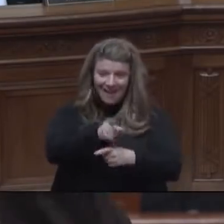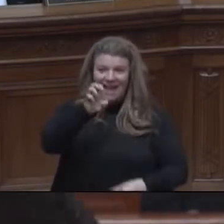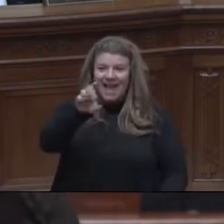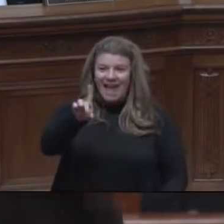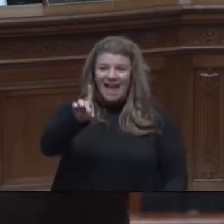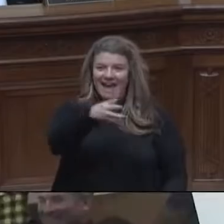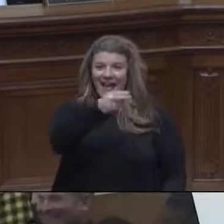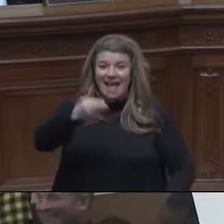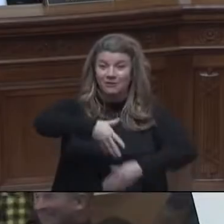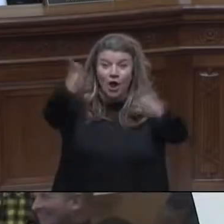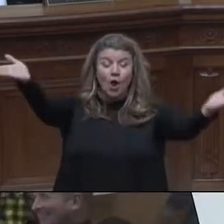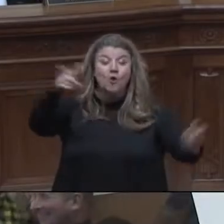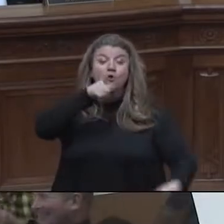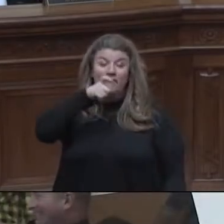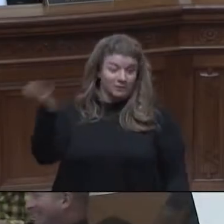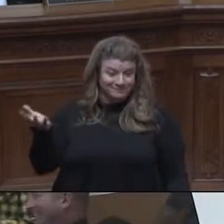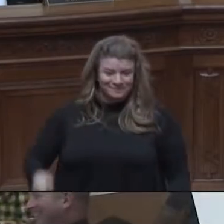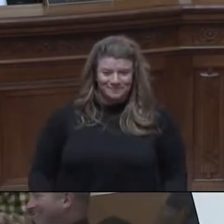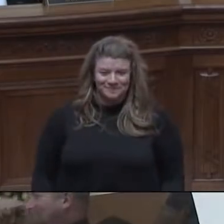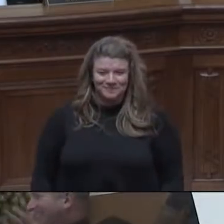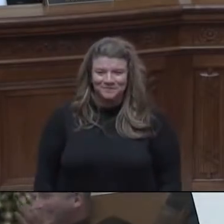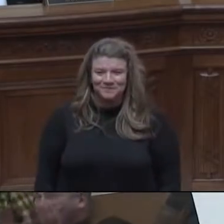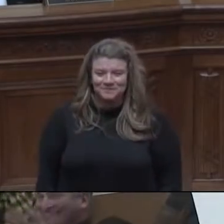and whomever.